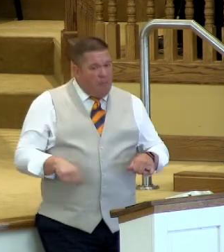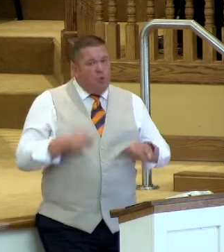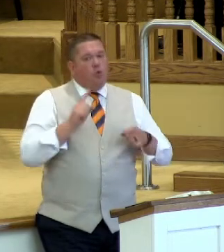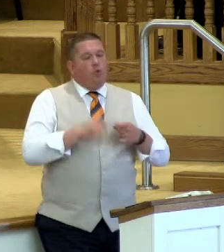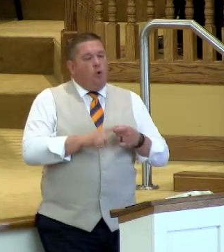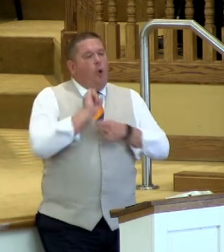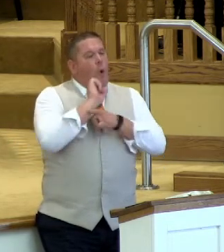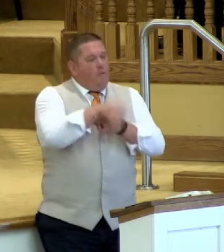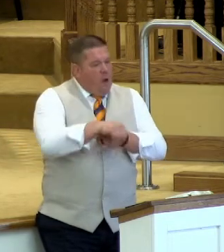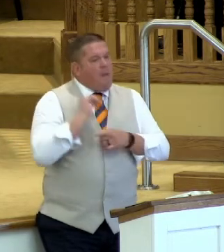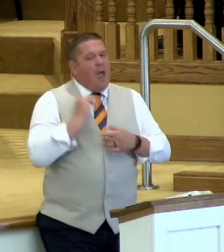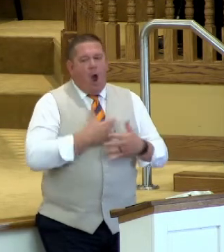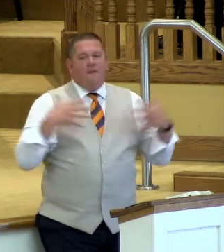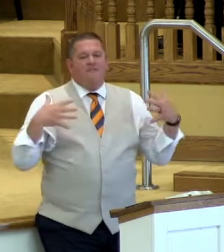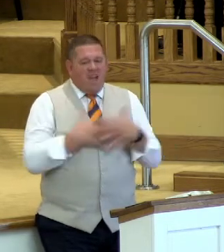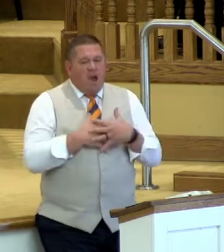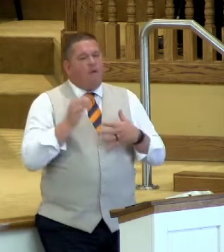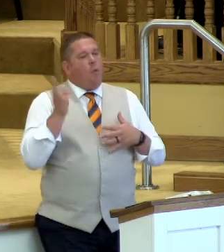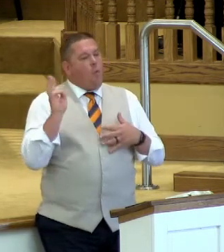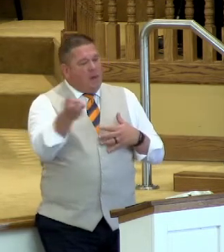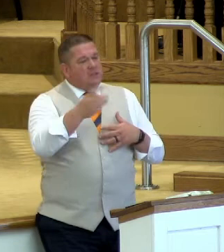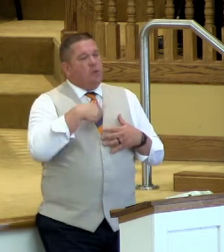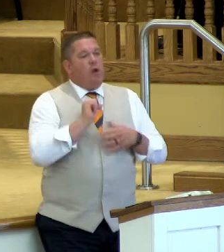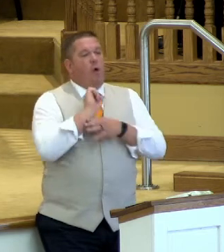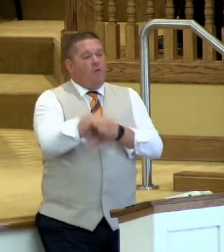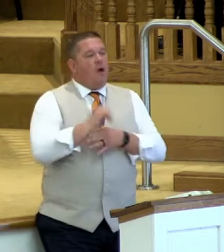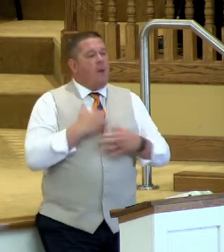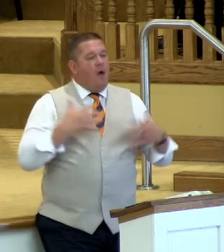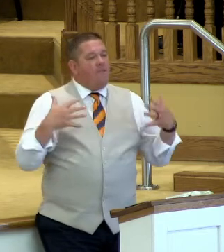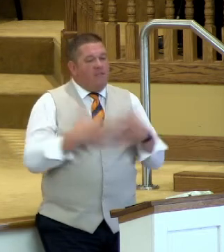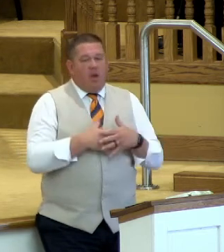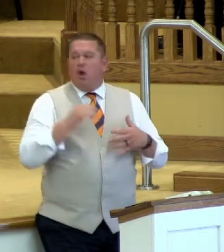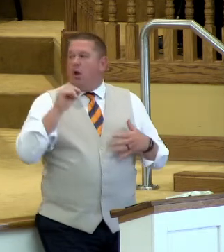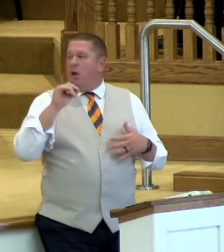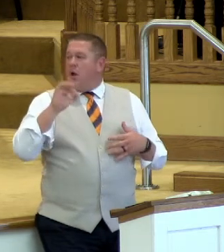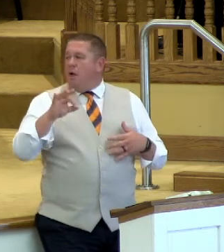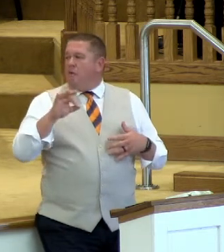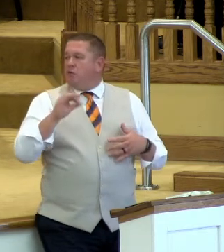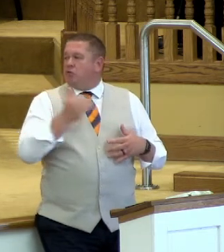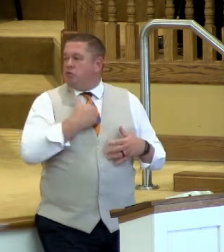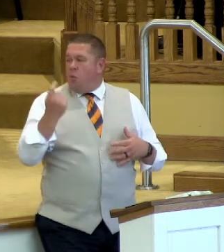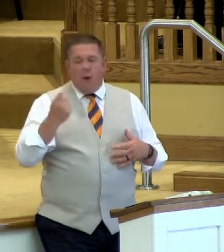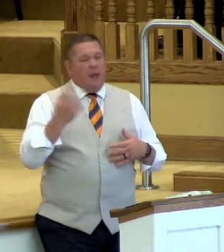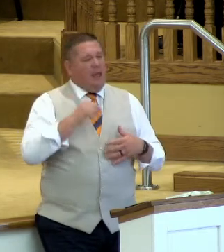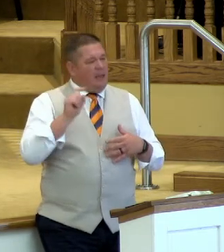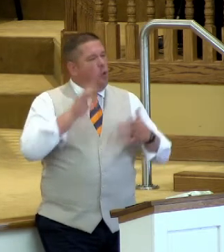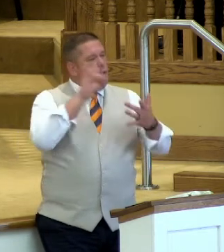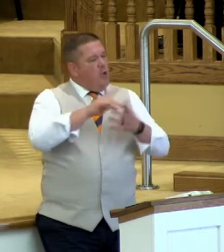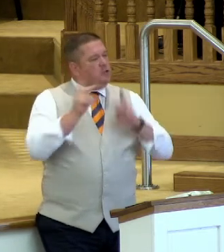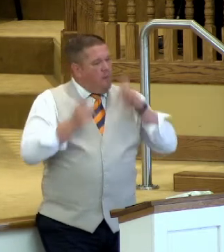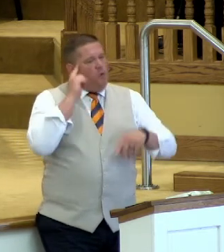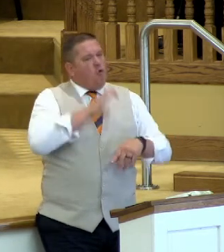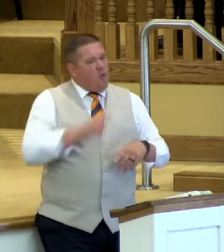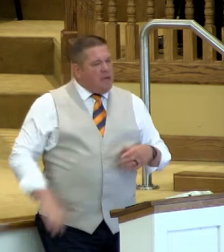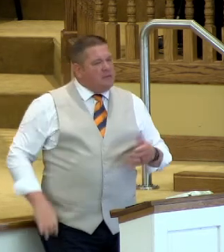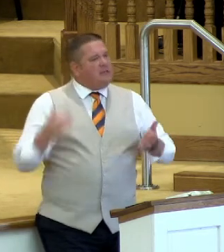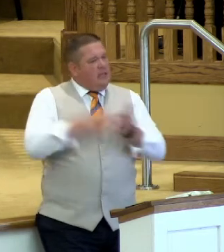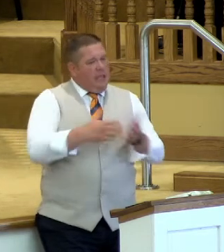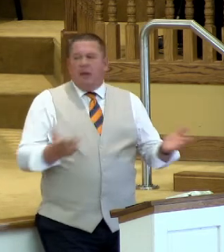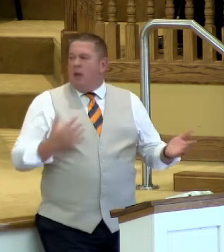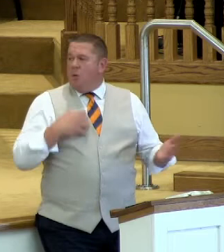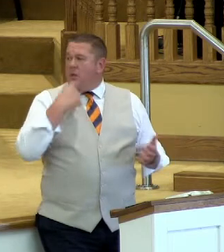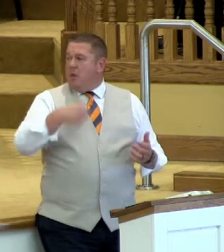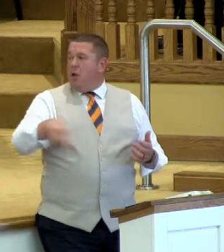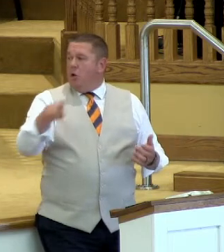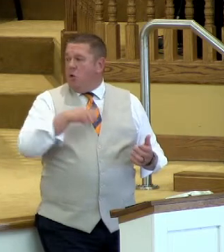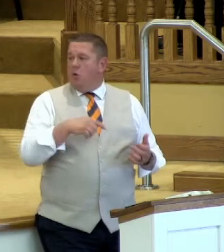to overcome our fear of witnessing. We need to overcome our fear of soul winning, and we need to reach people for Christ again. I